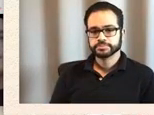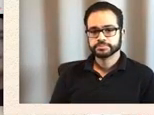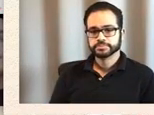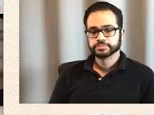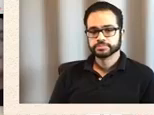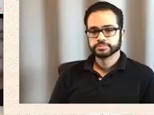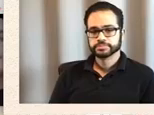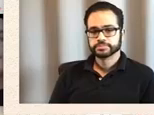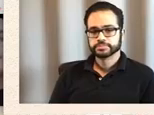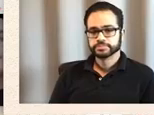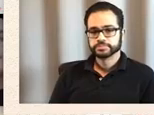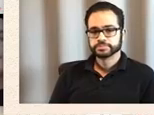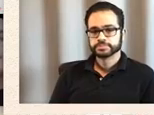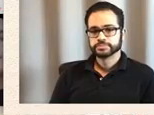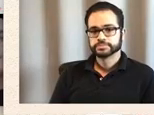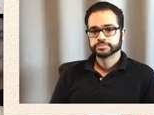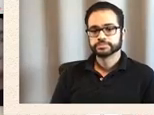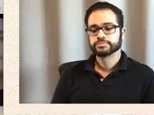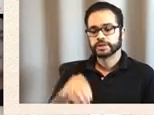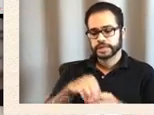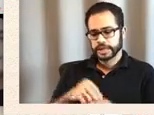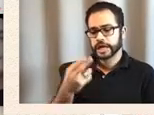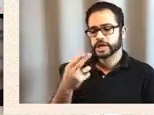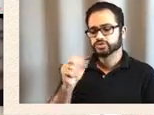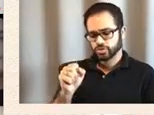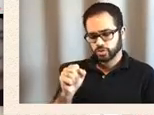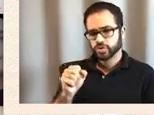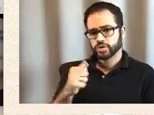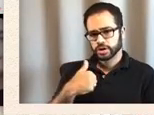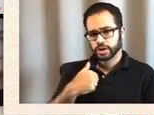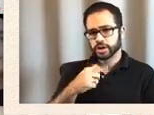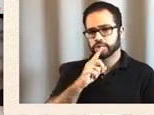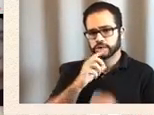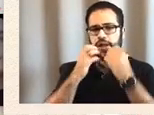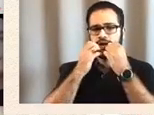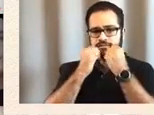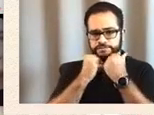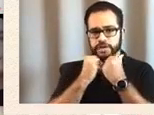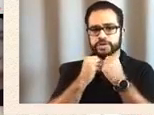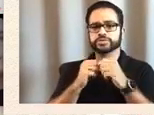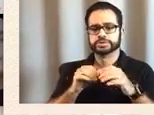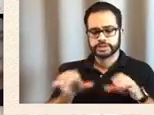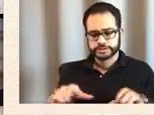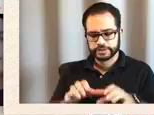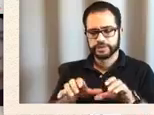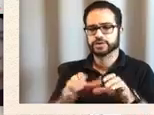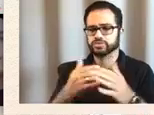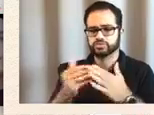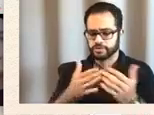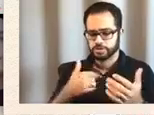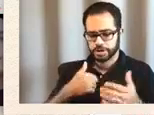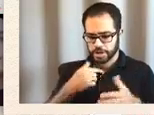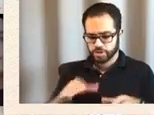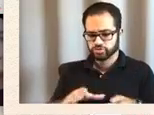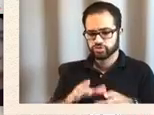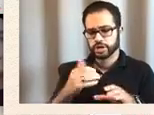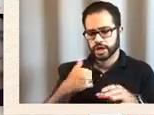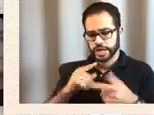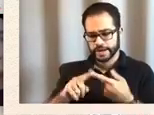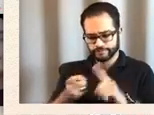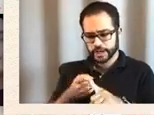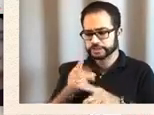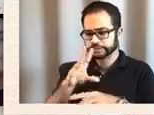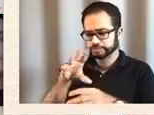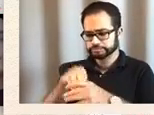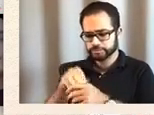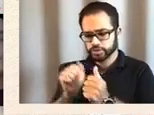so in high school I did value the activities that I did. I had friends in those activities.